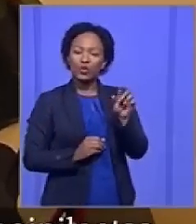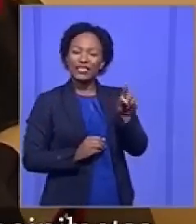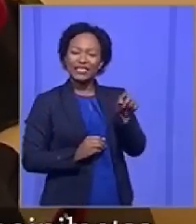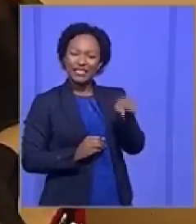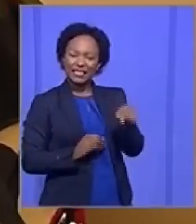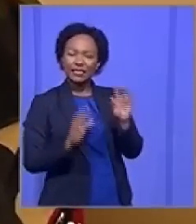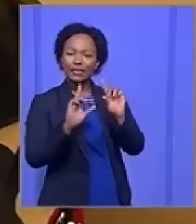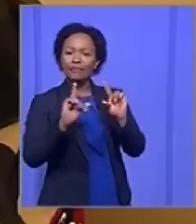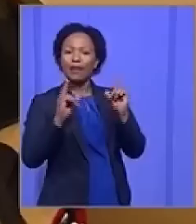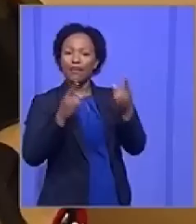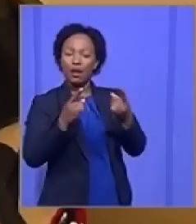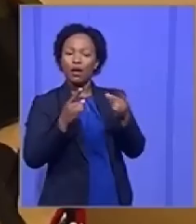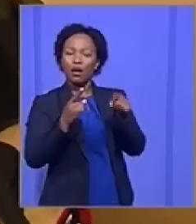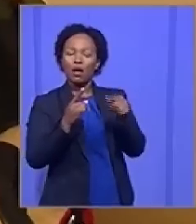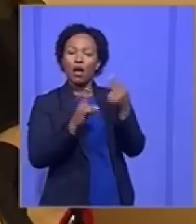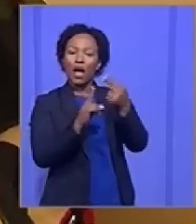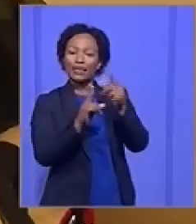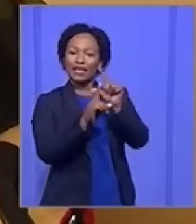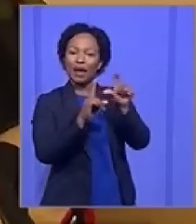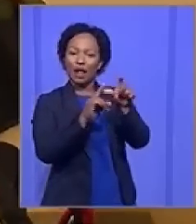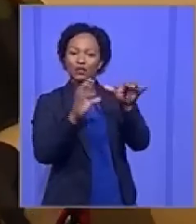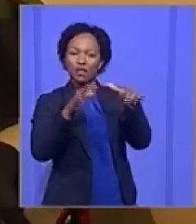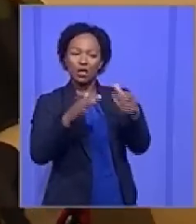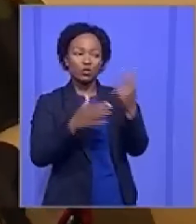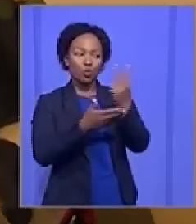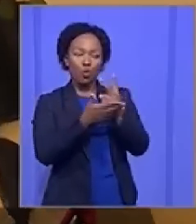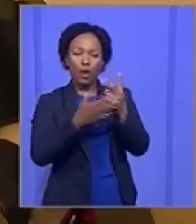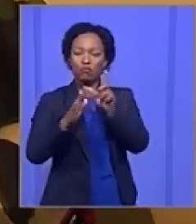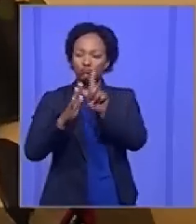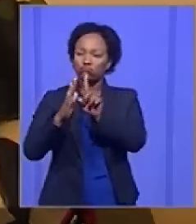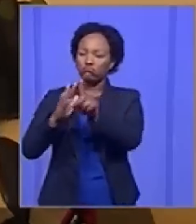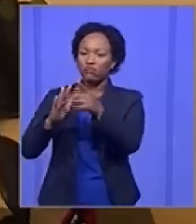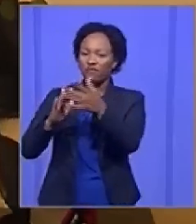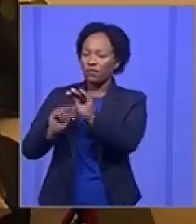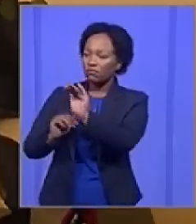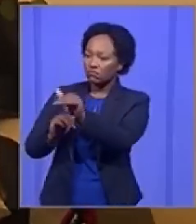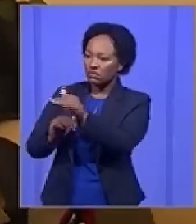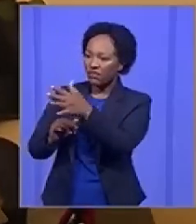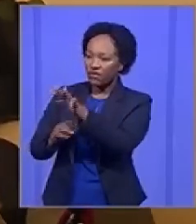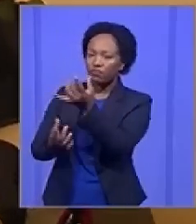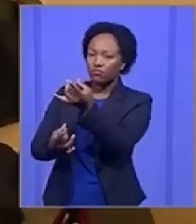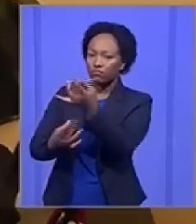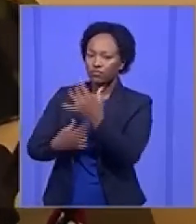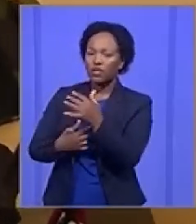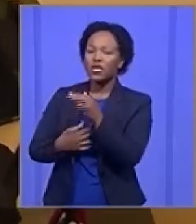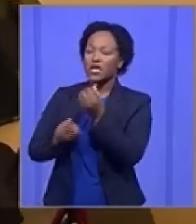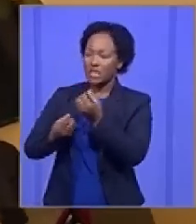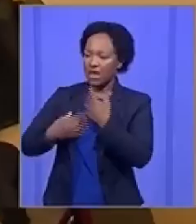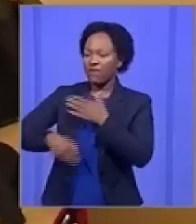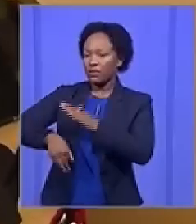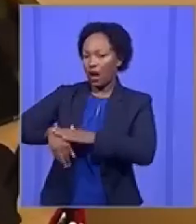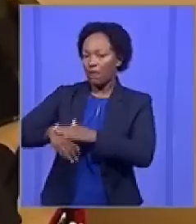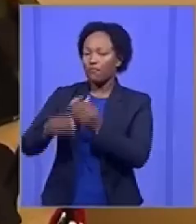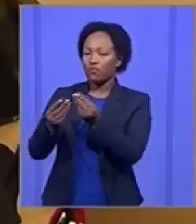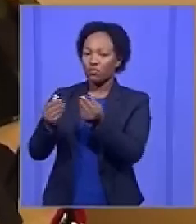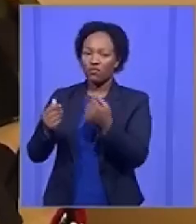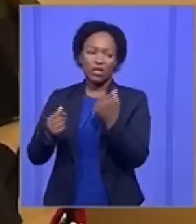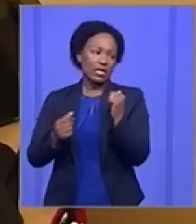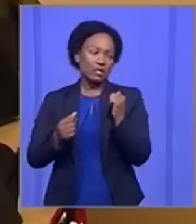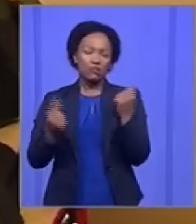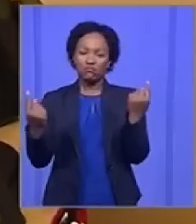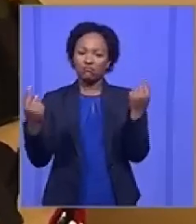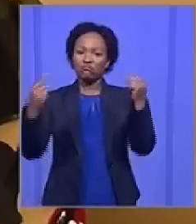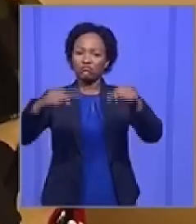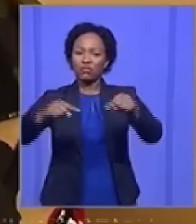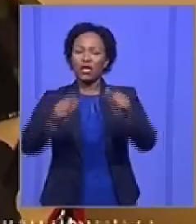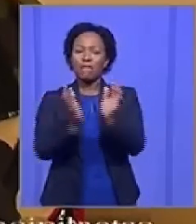yene 2 weeks ago a re no neng nako gore ke khone go bona gore ke rarabola yang khanyi maabane ha re tla mo meeting